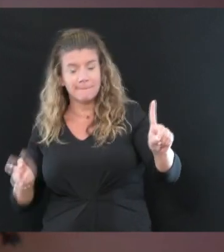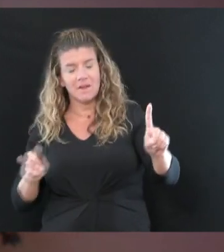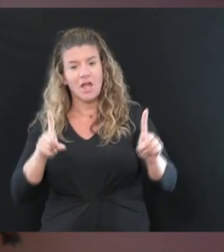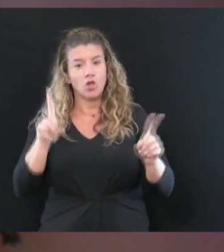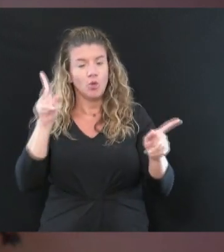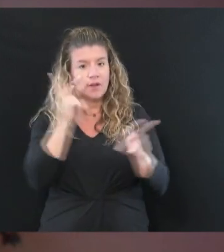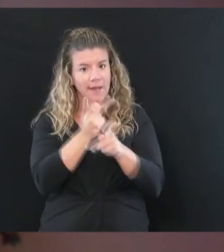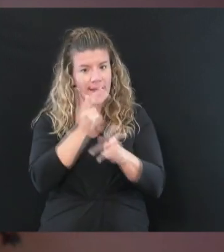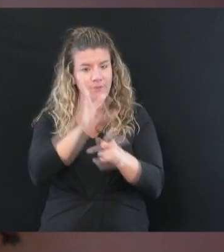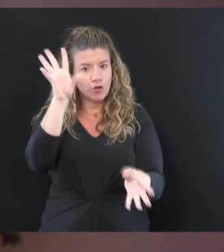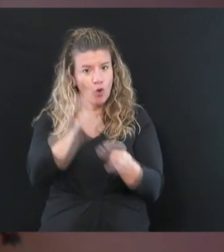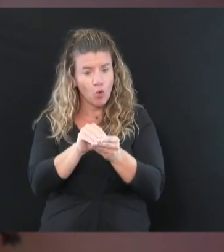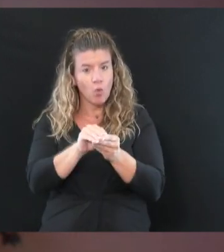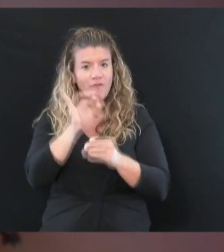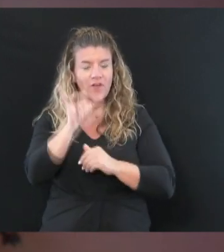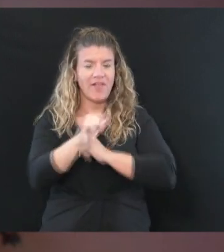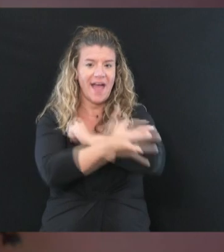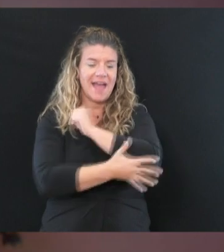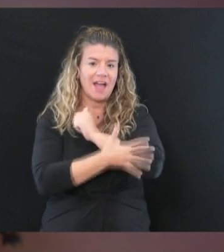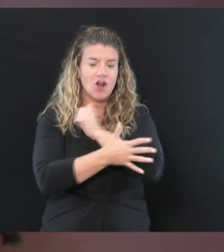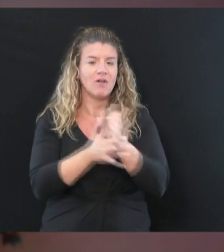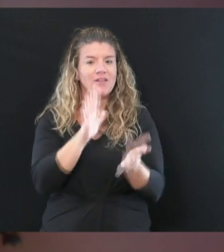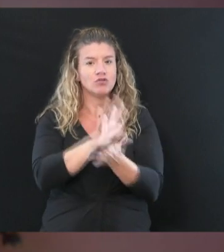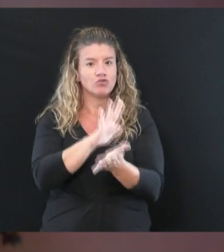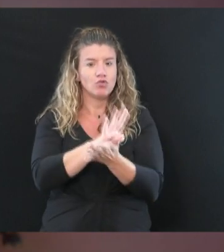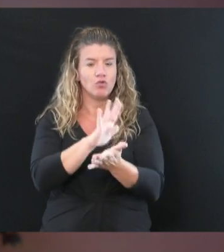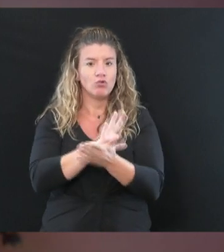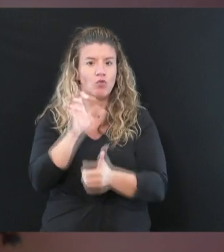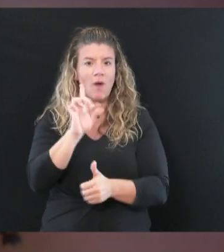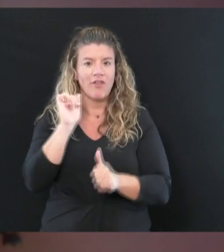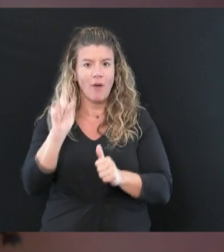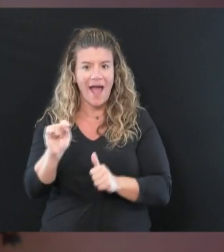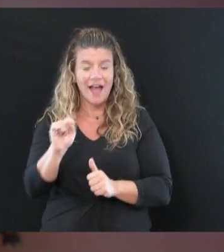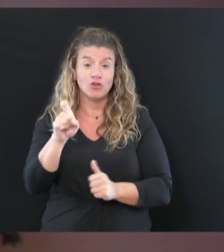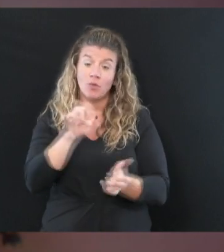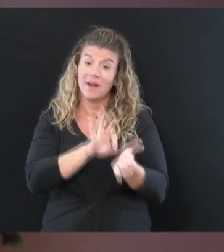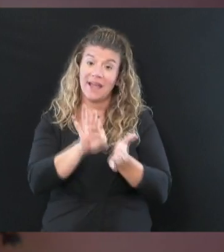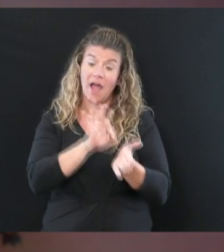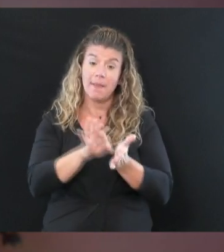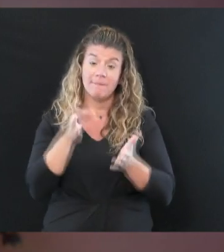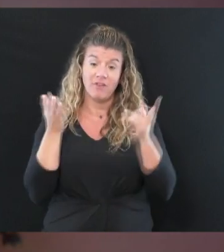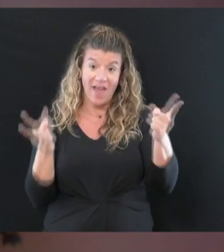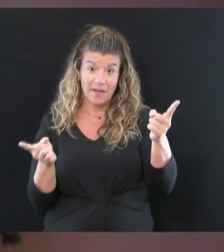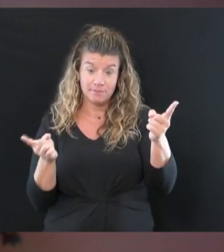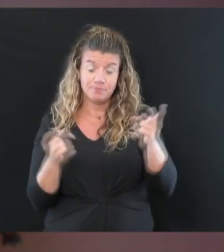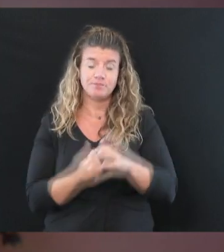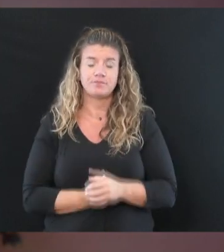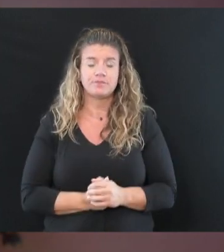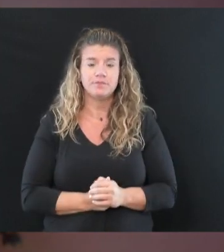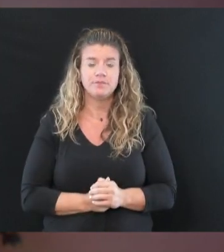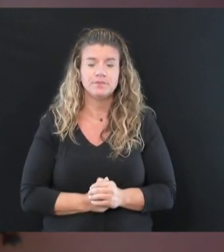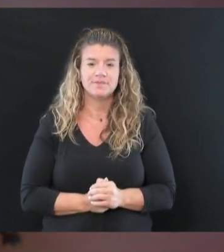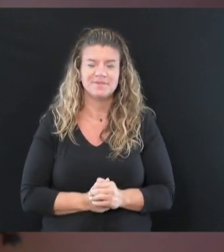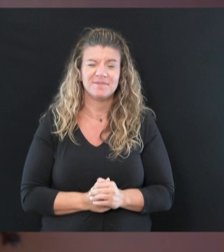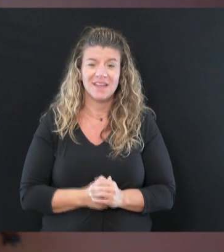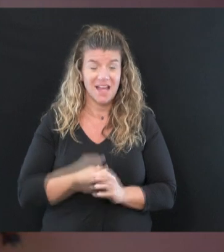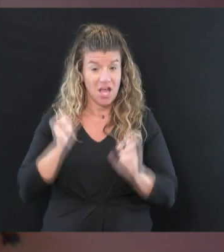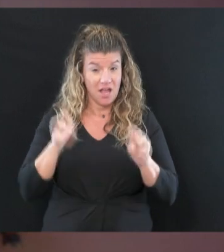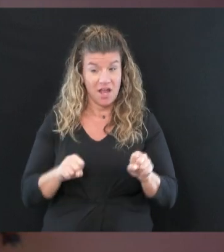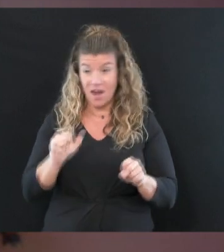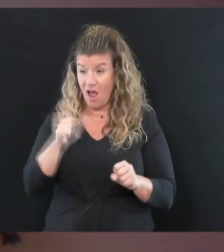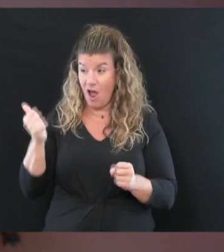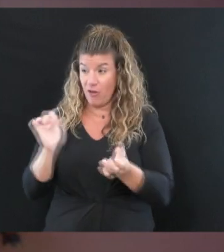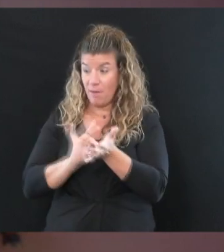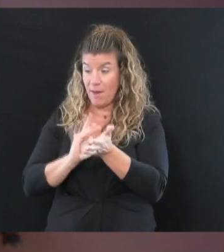total for the county that the schools are in, so that you would count them toward that. But Bill or maybe you